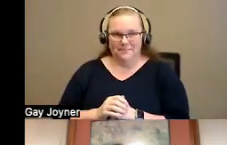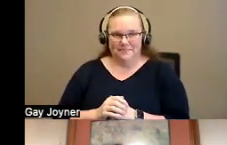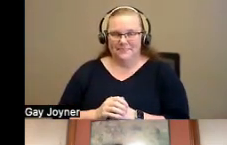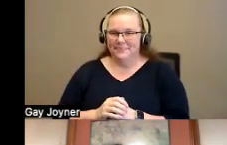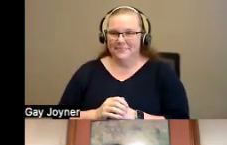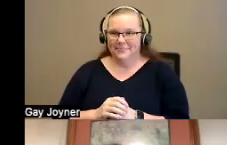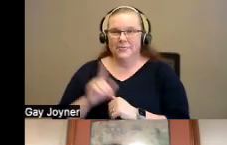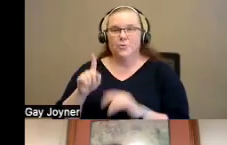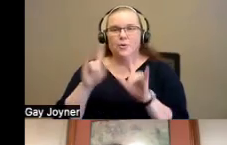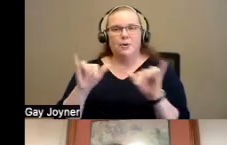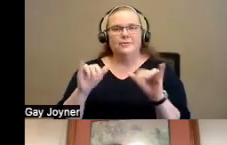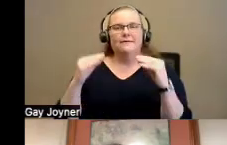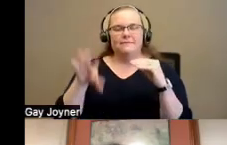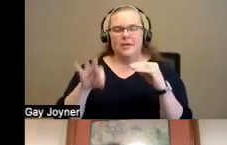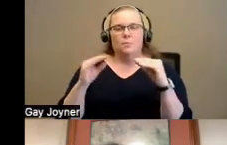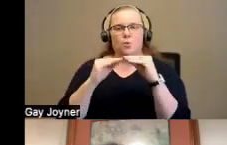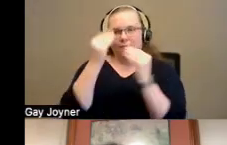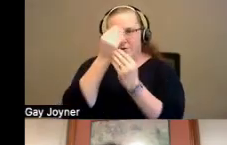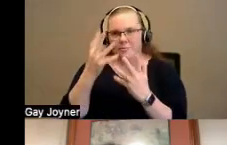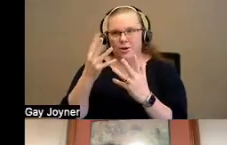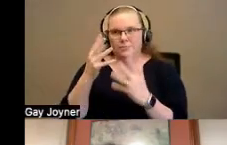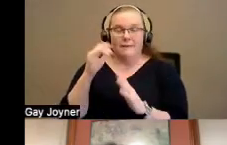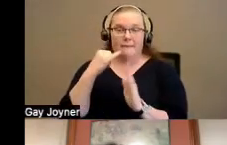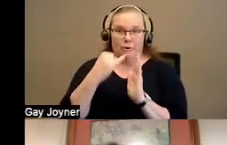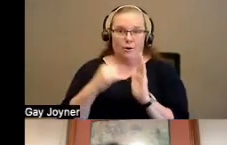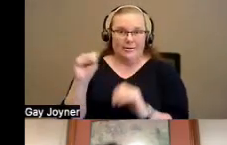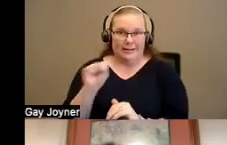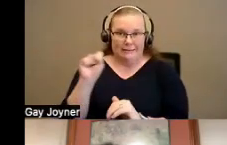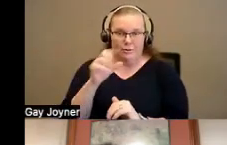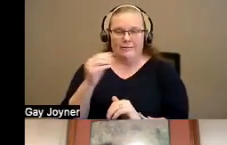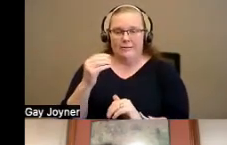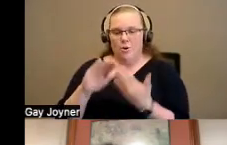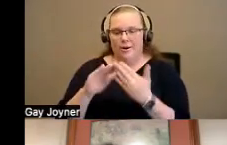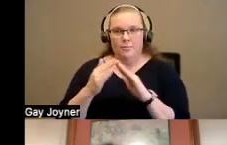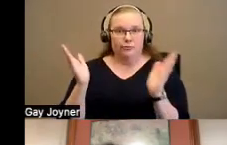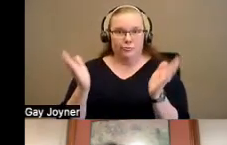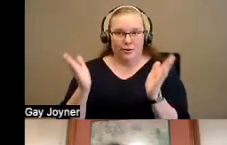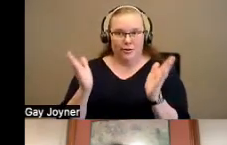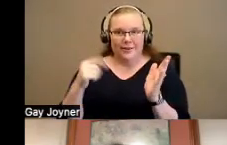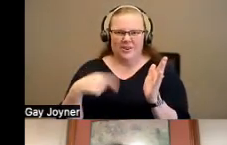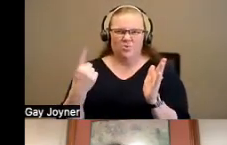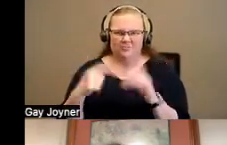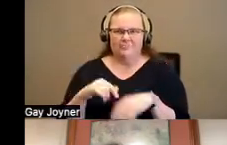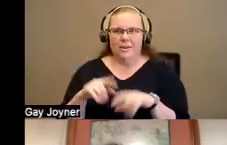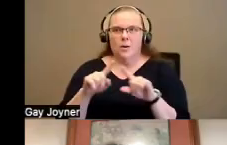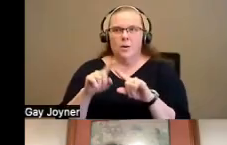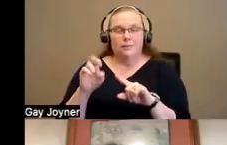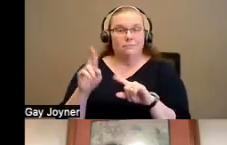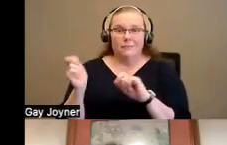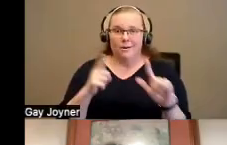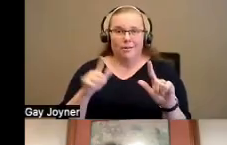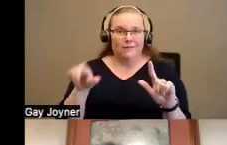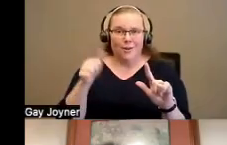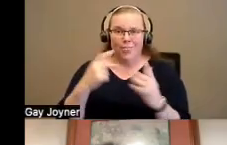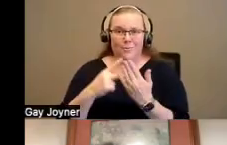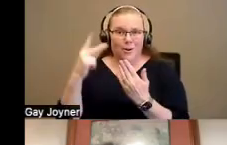You can also find more information about our Art Saturdays and our neighborhood talks, which this is one, or all of our other